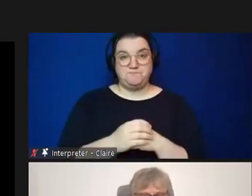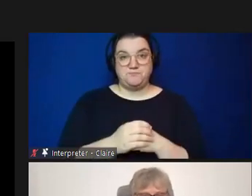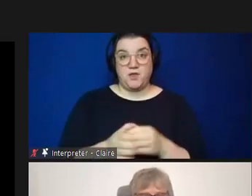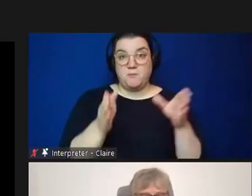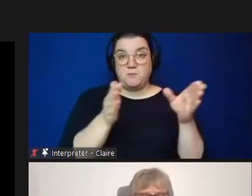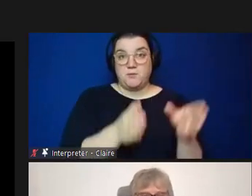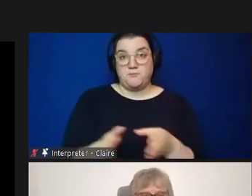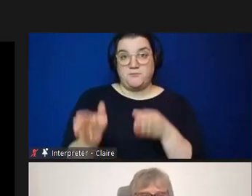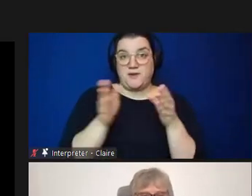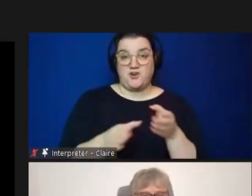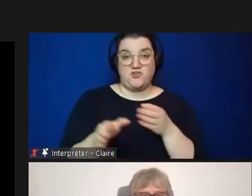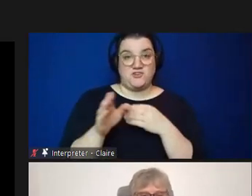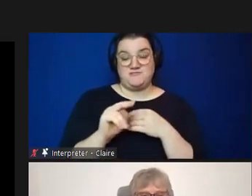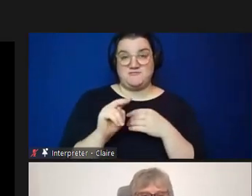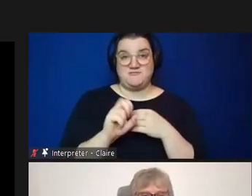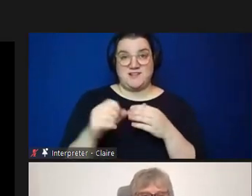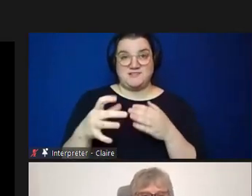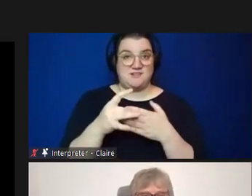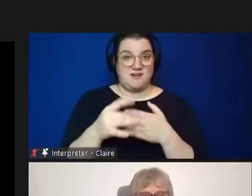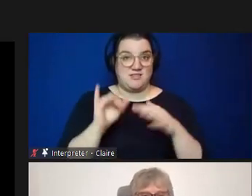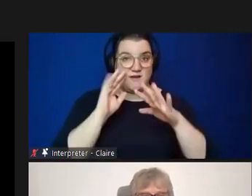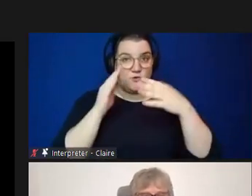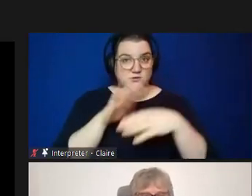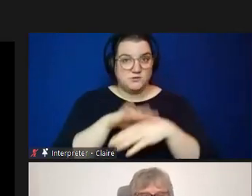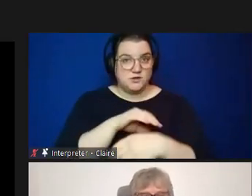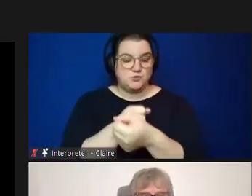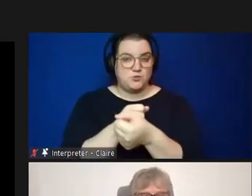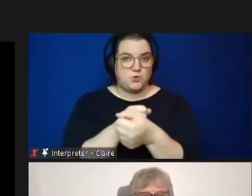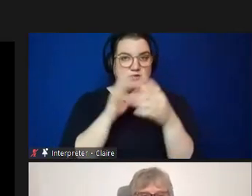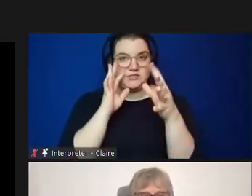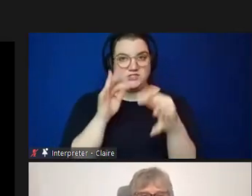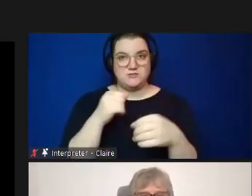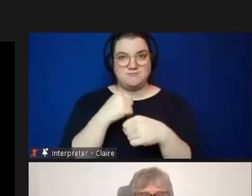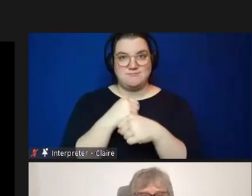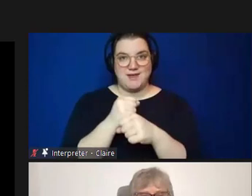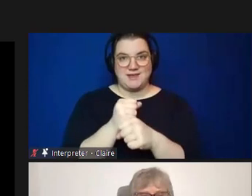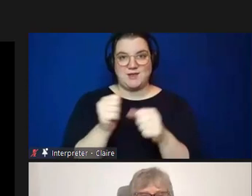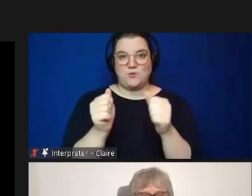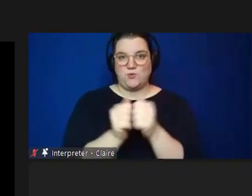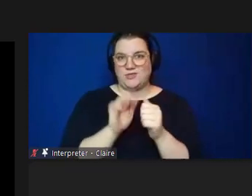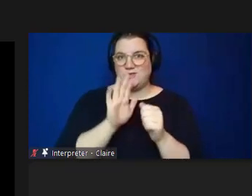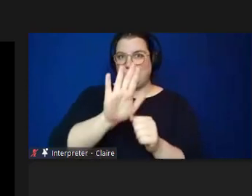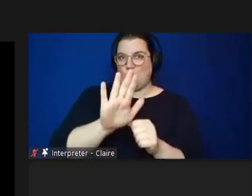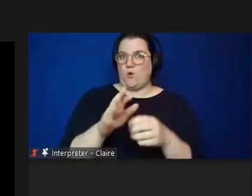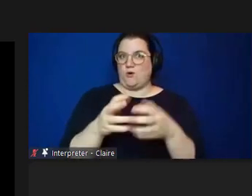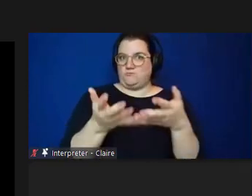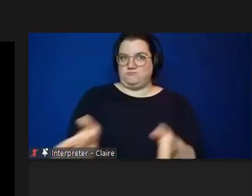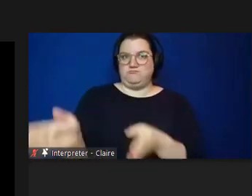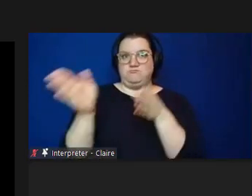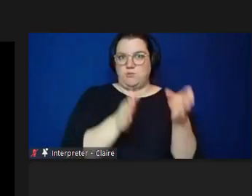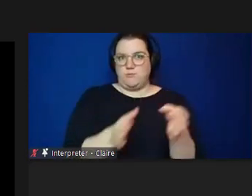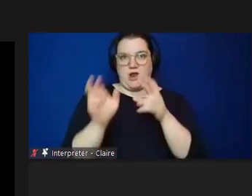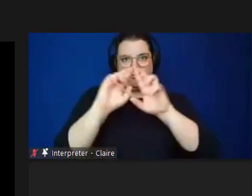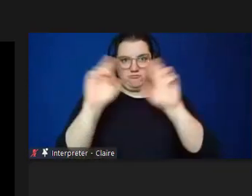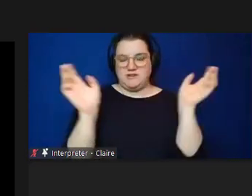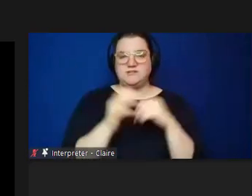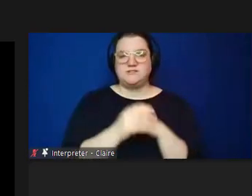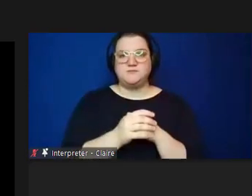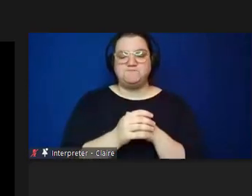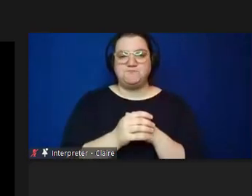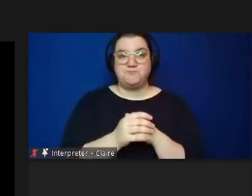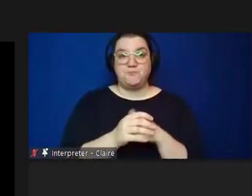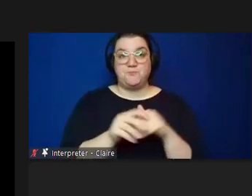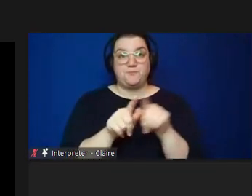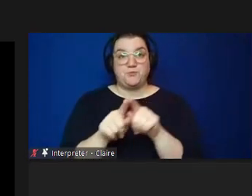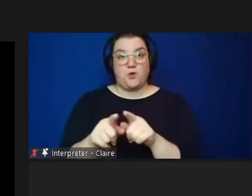on supported decision making with your preparedness, and also the